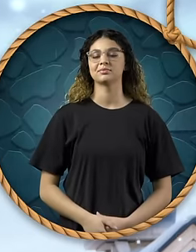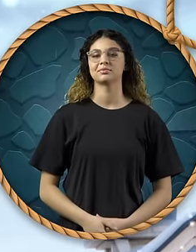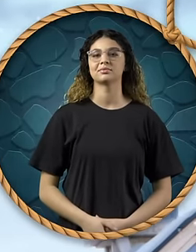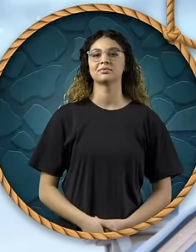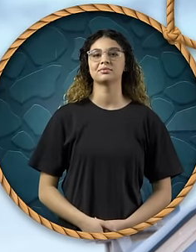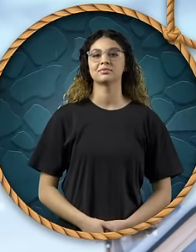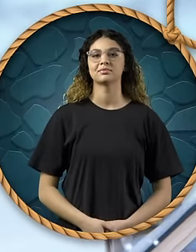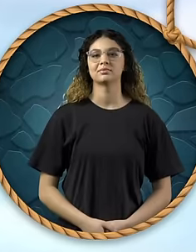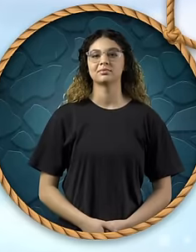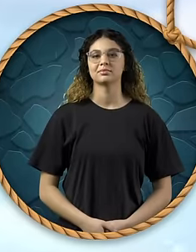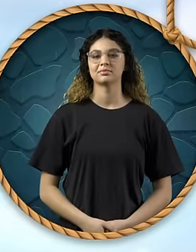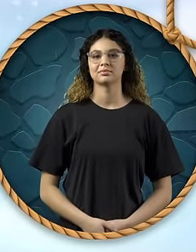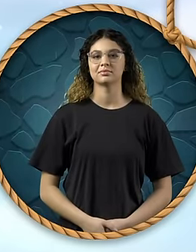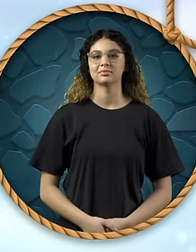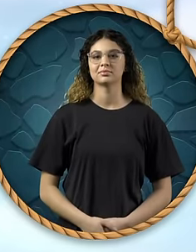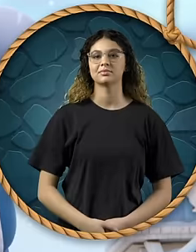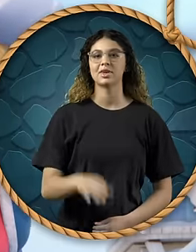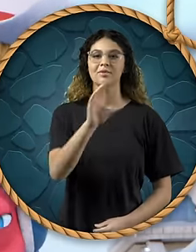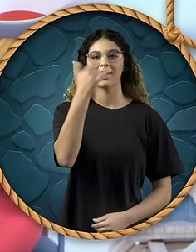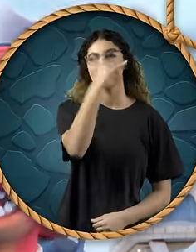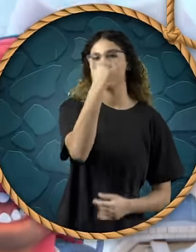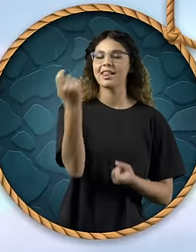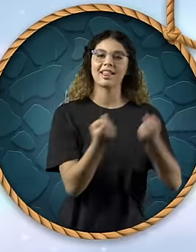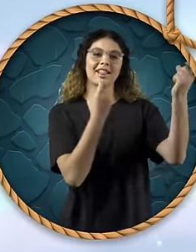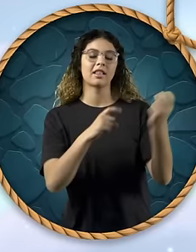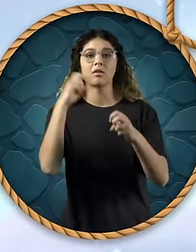And Clover's silly skating knocked them right off their feet.